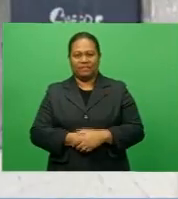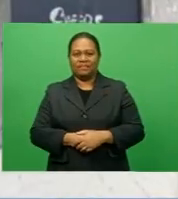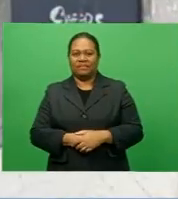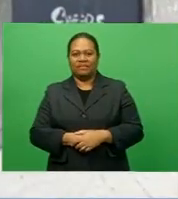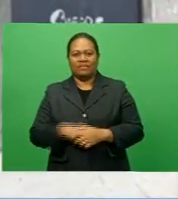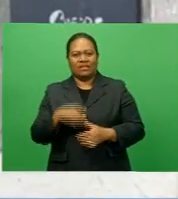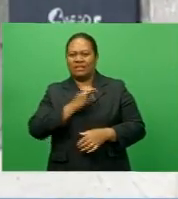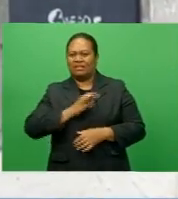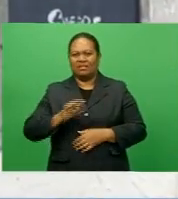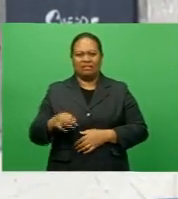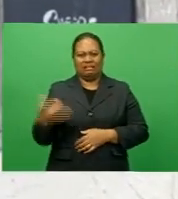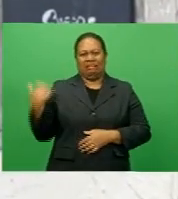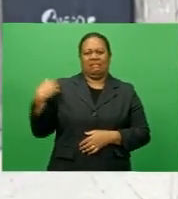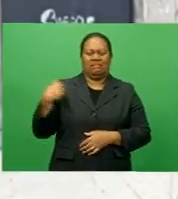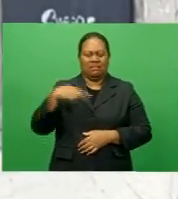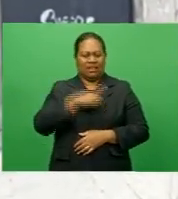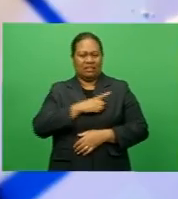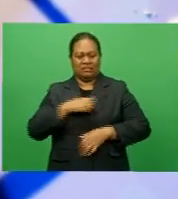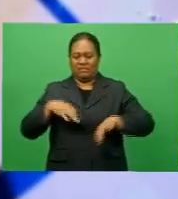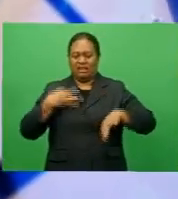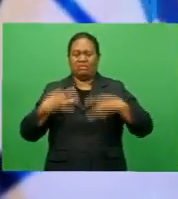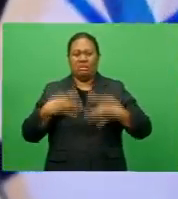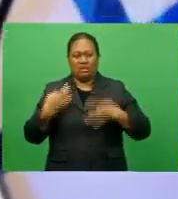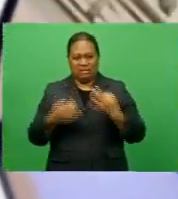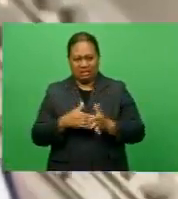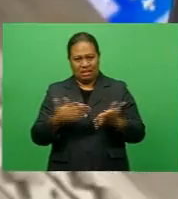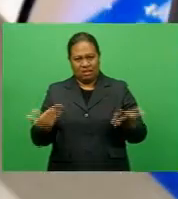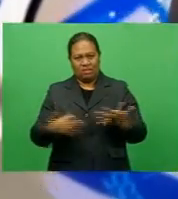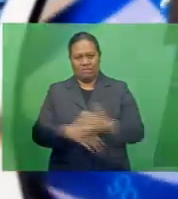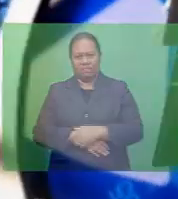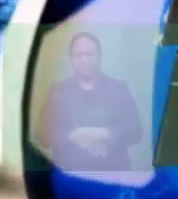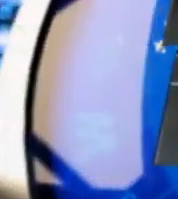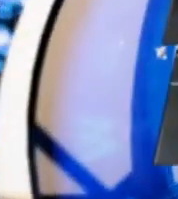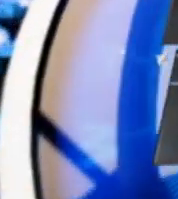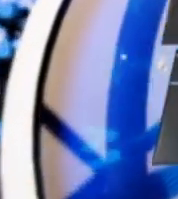getting annoying. It's also frustrating.